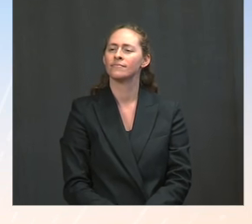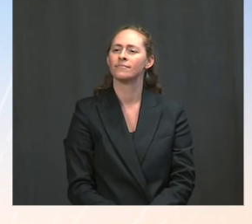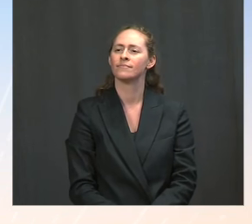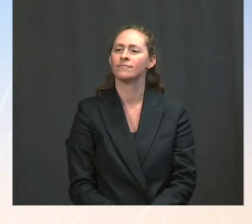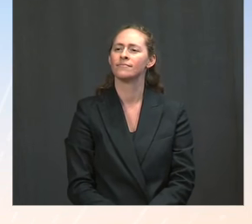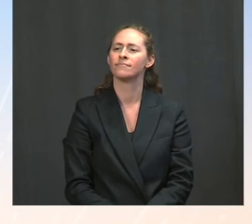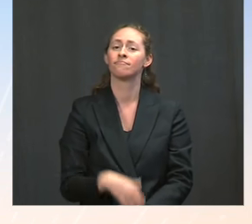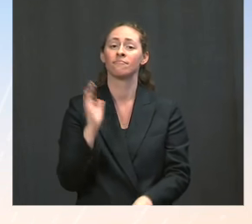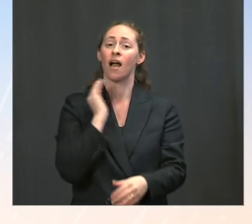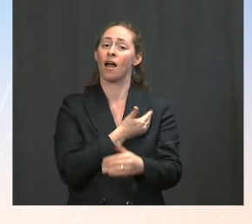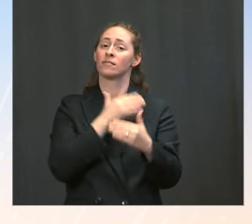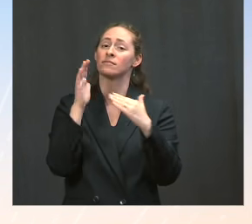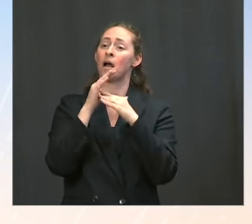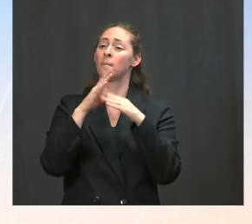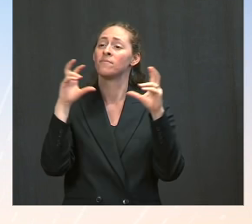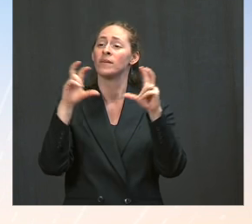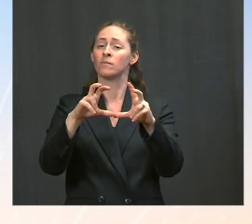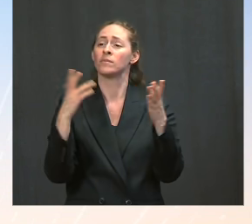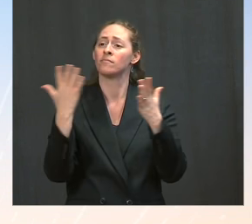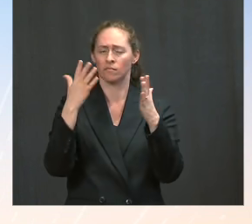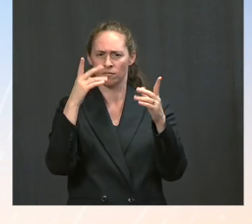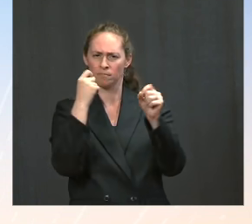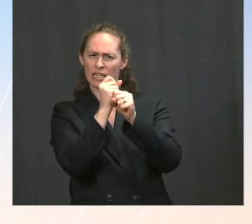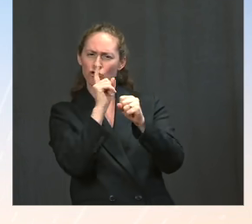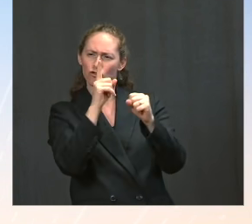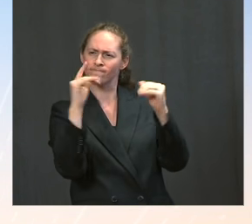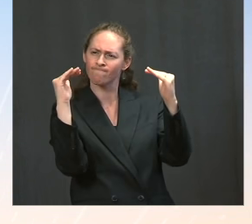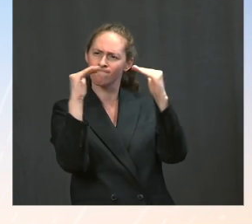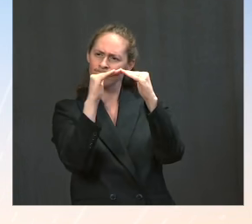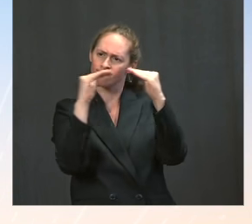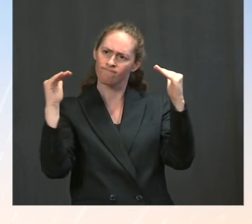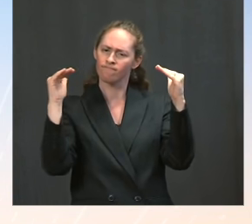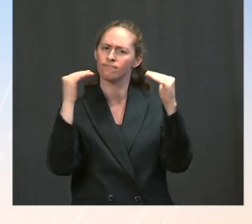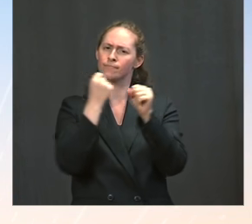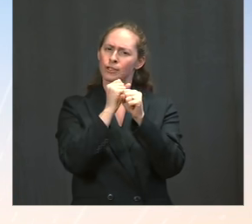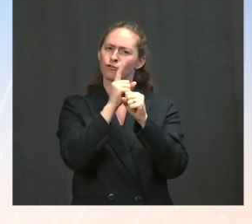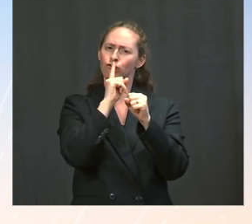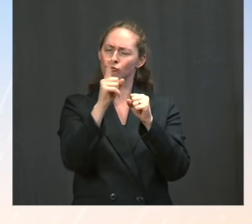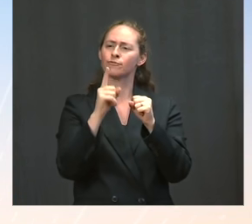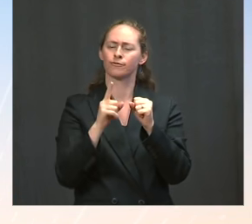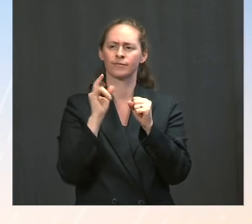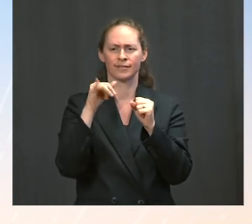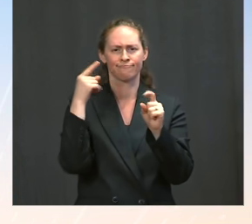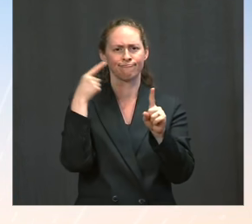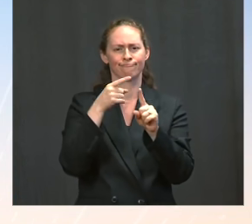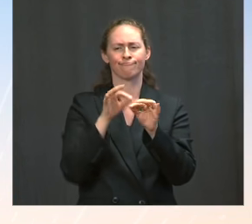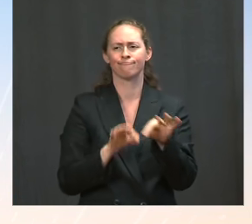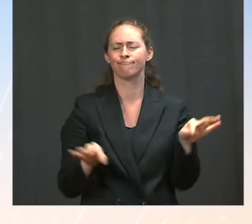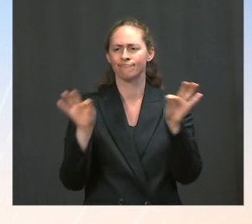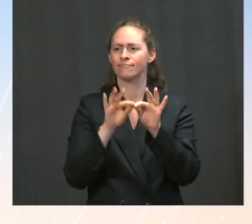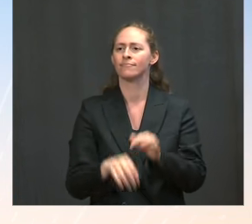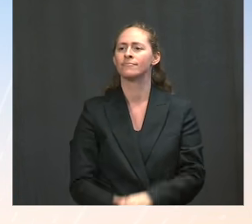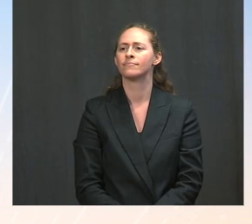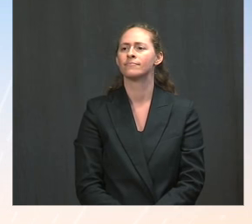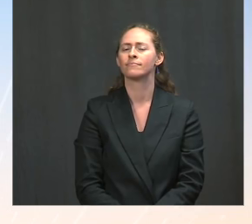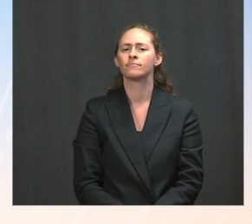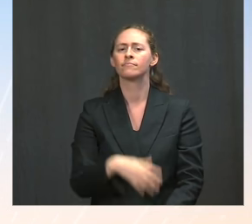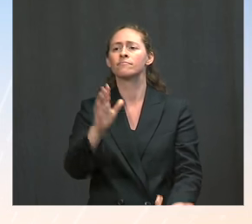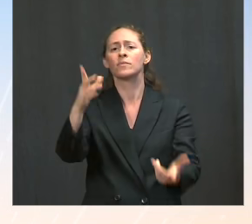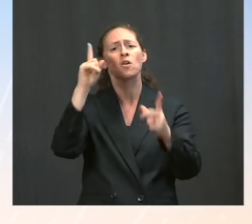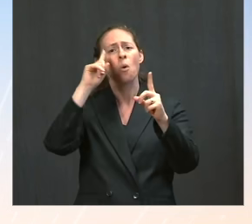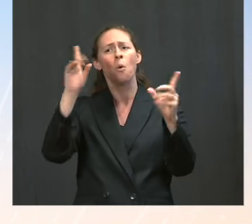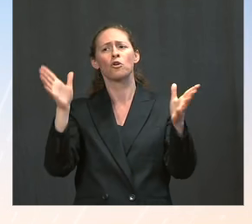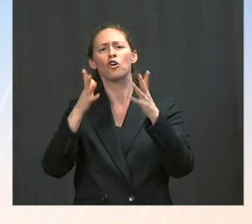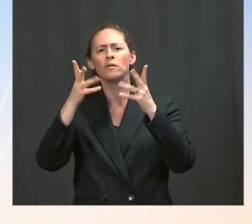grant process. By the way, I think that the fact of the competition will help communities to come together